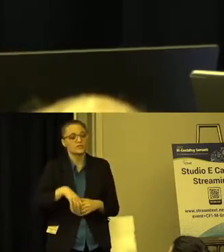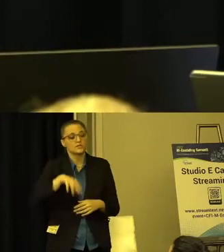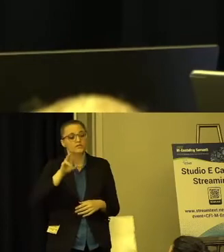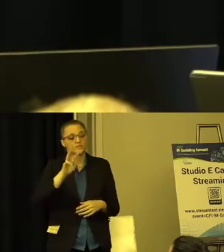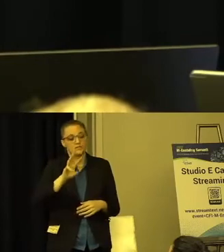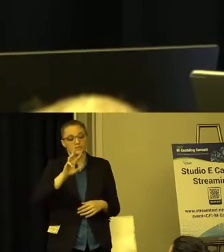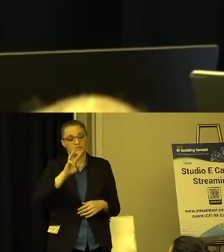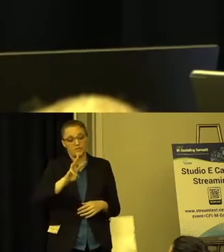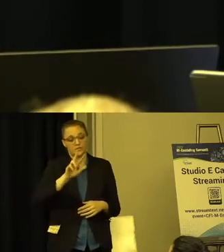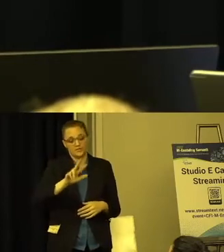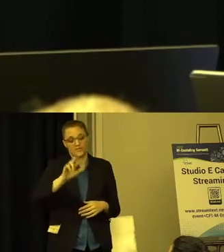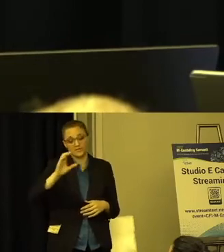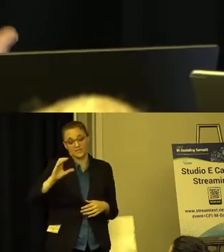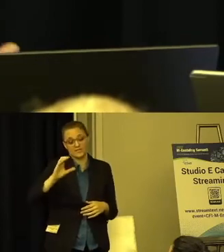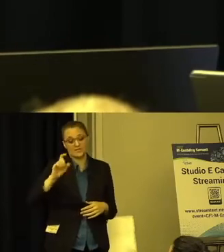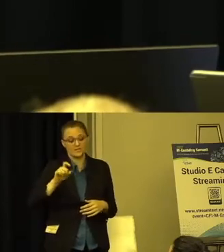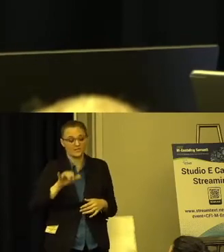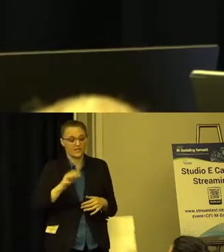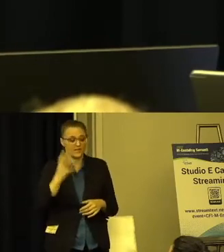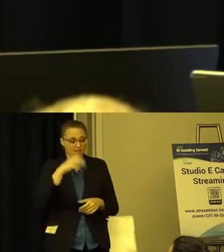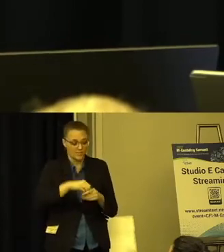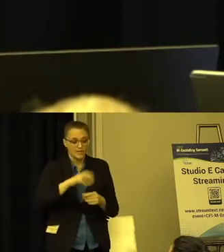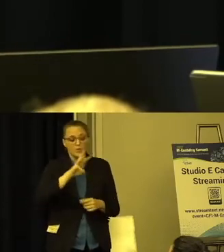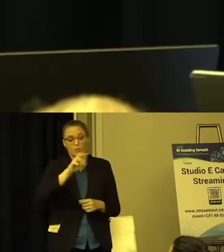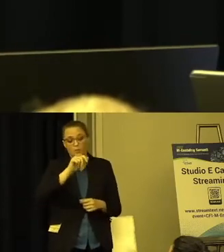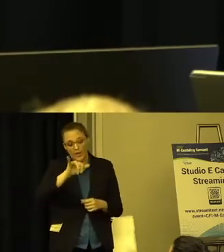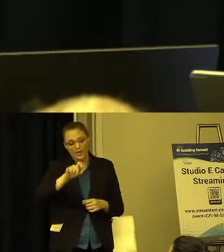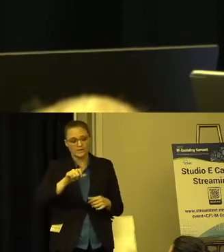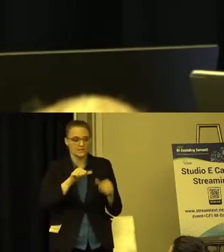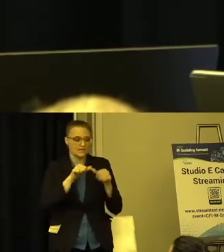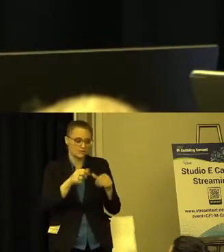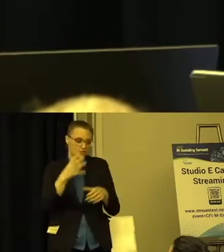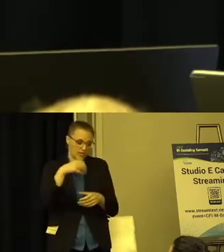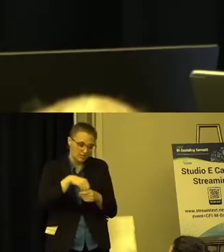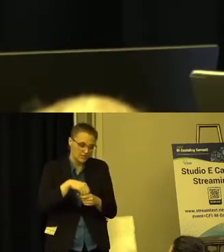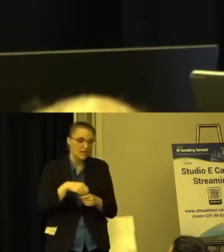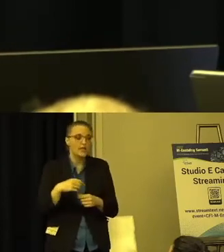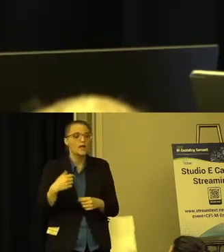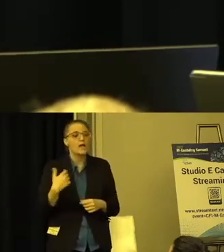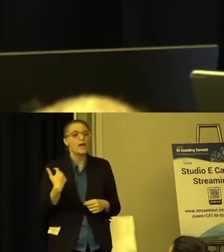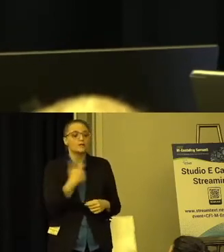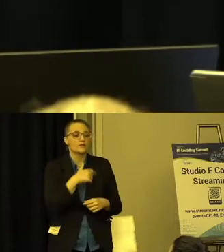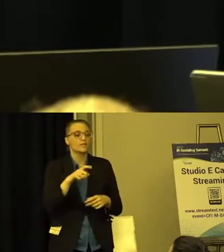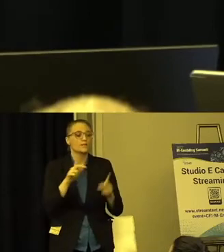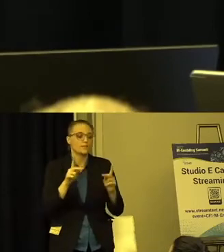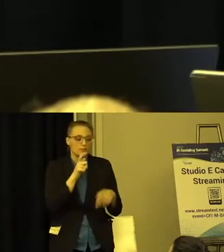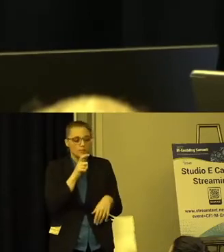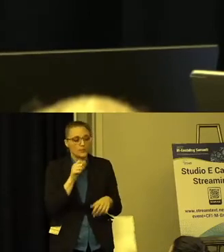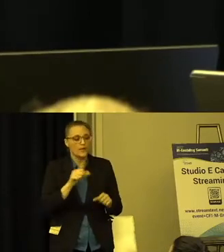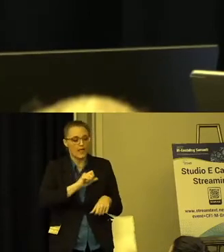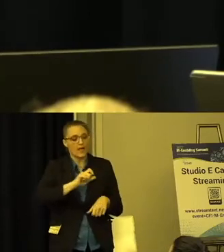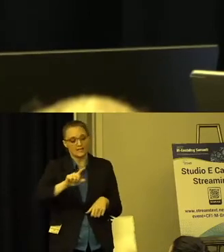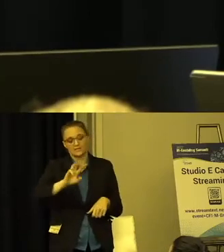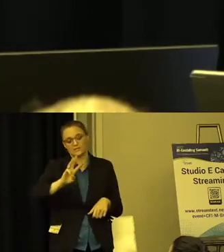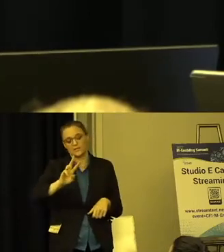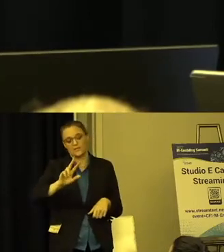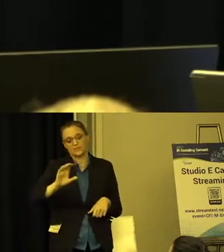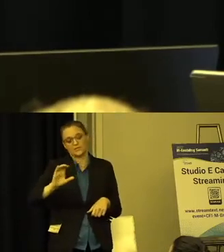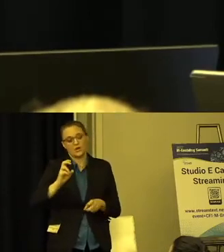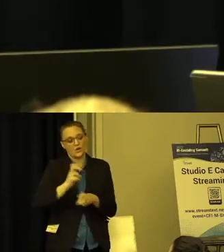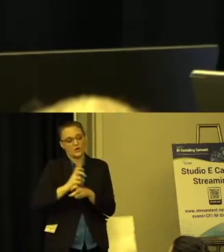W3C needs that engagement, WAY needs that continued engagement, and we need people who can ask W3C the